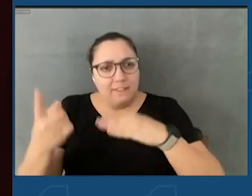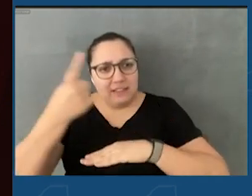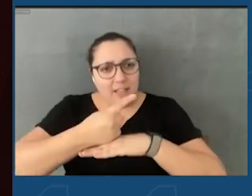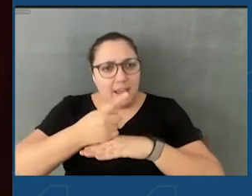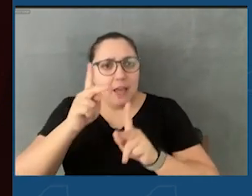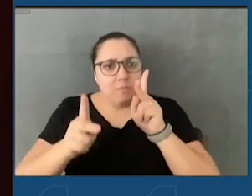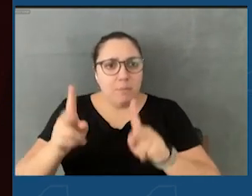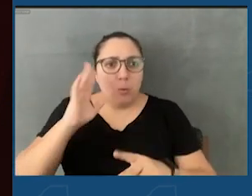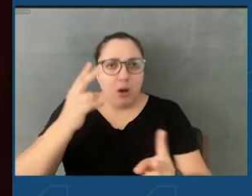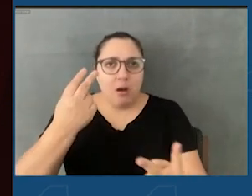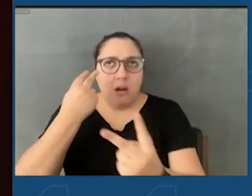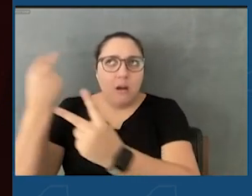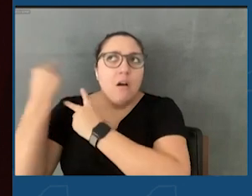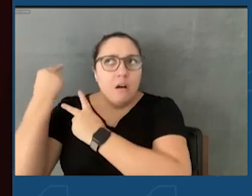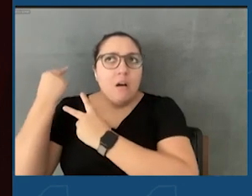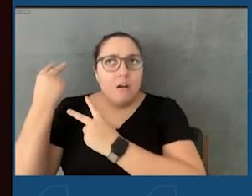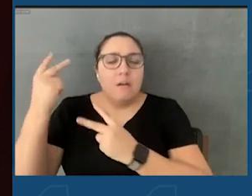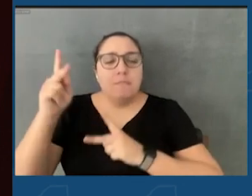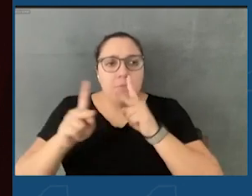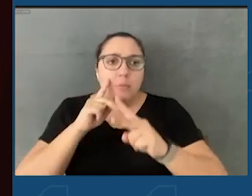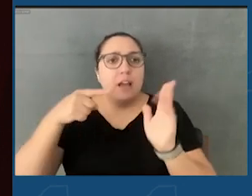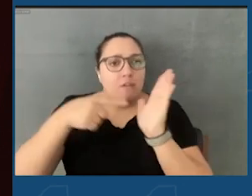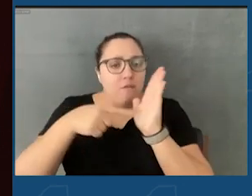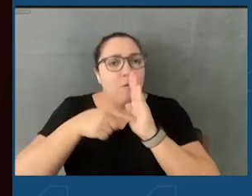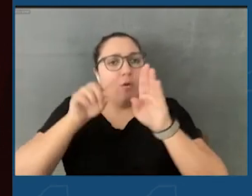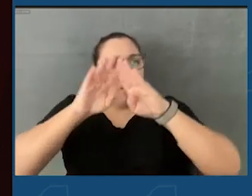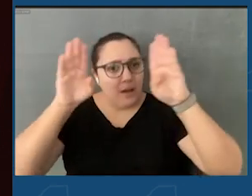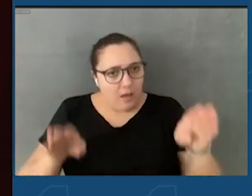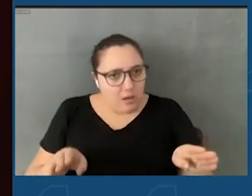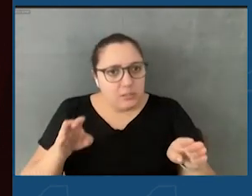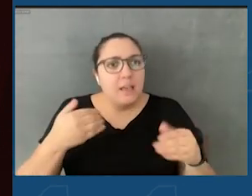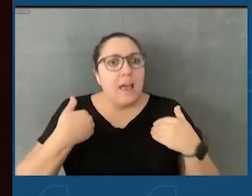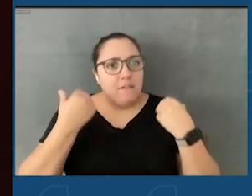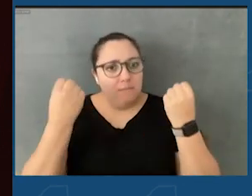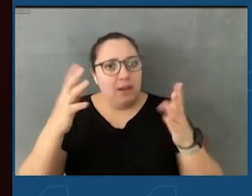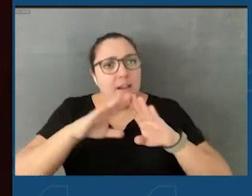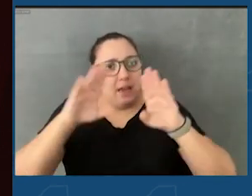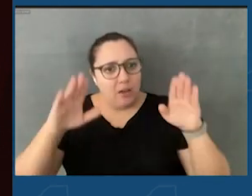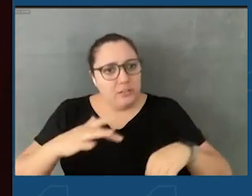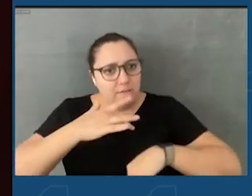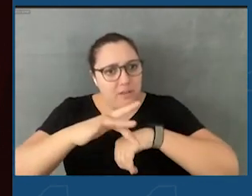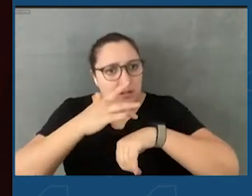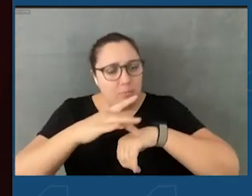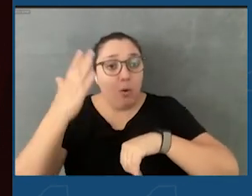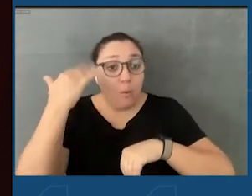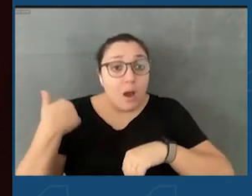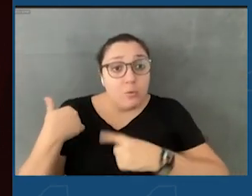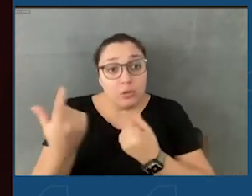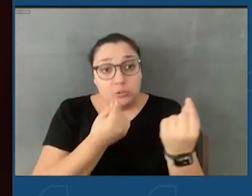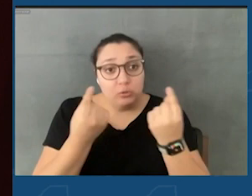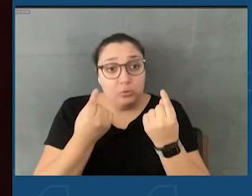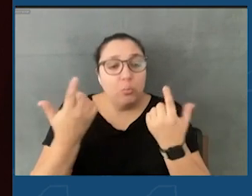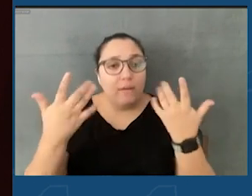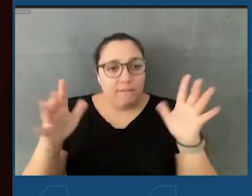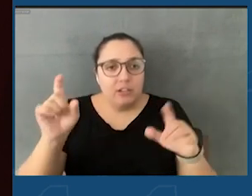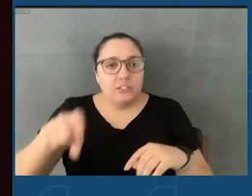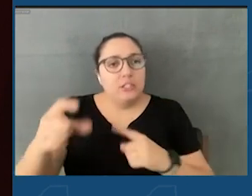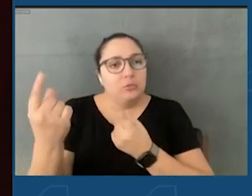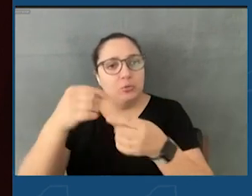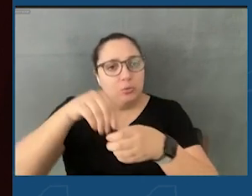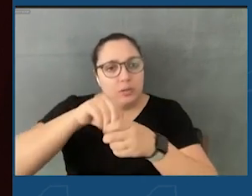house because there's more houses to choose from. We'll say, we did what we're supposed to do in government and communities.